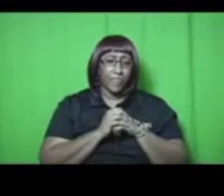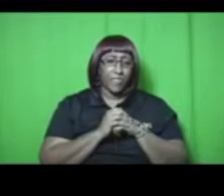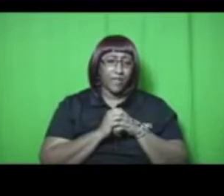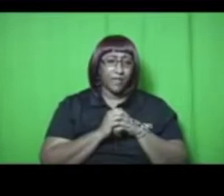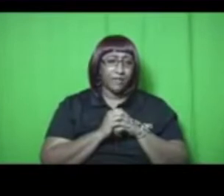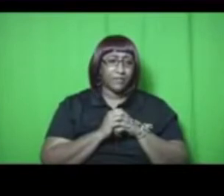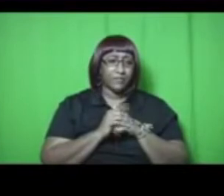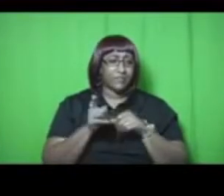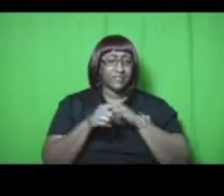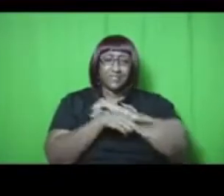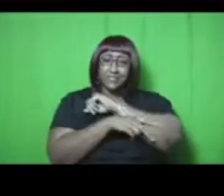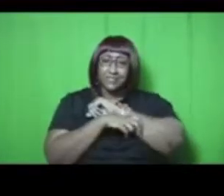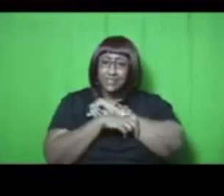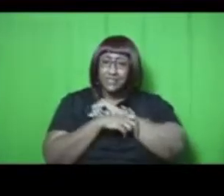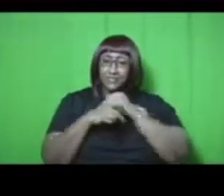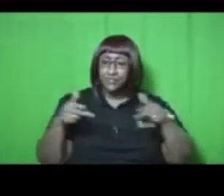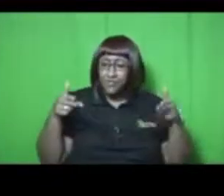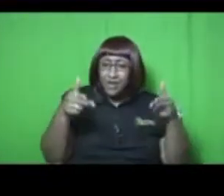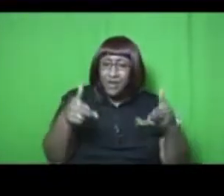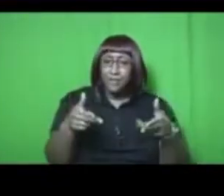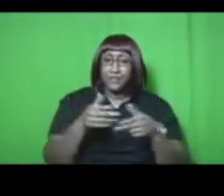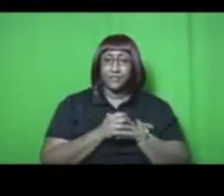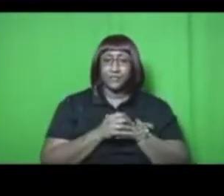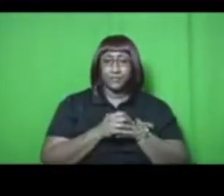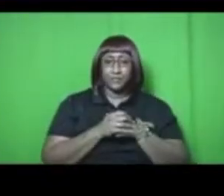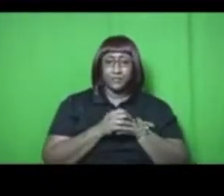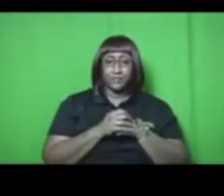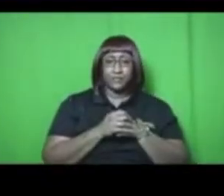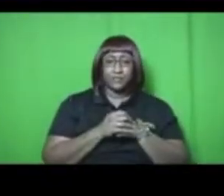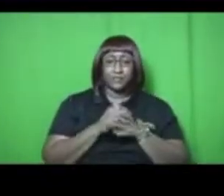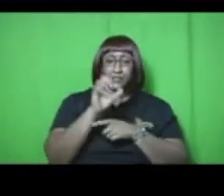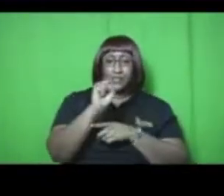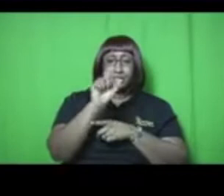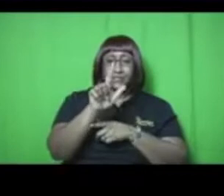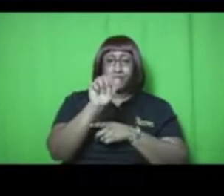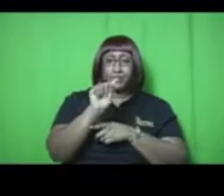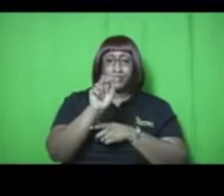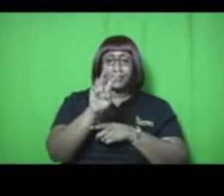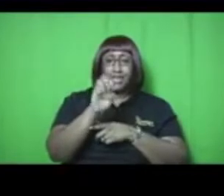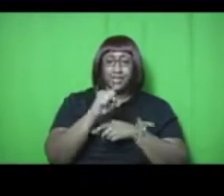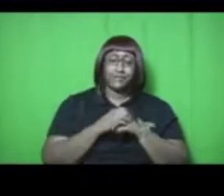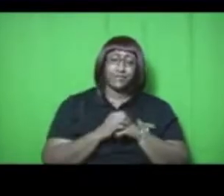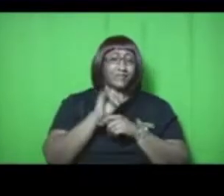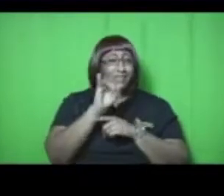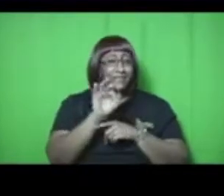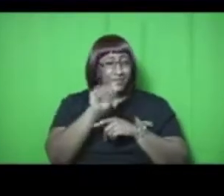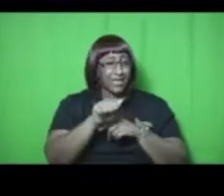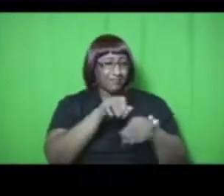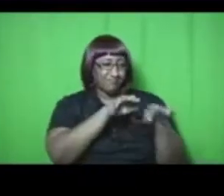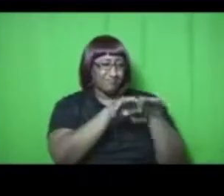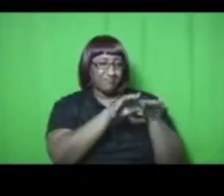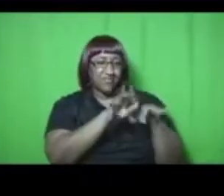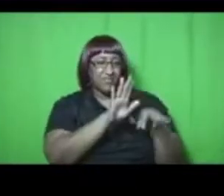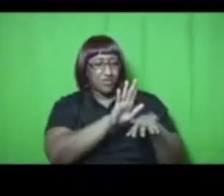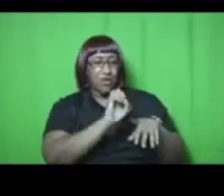Define. Thieves. Define. Let's define them. Slaves. And then, so if we can define you, then guess